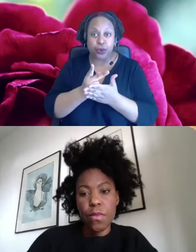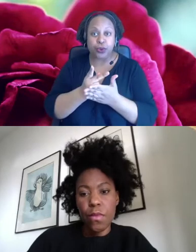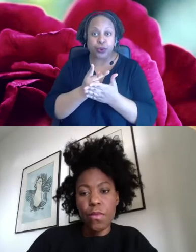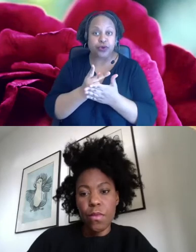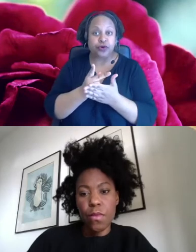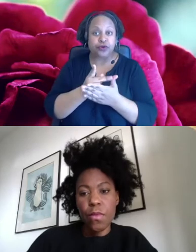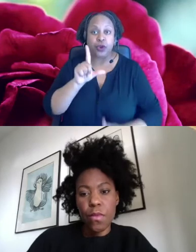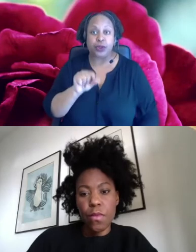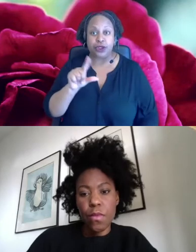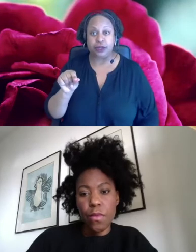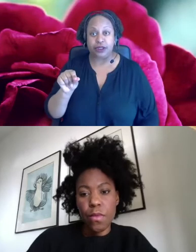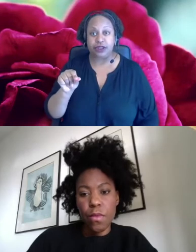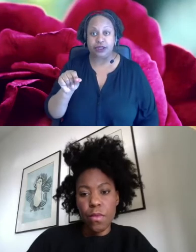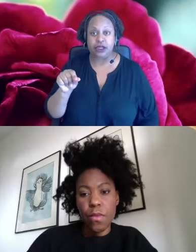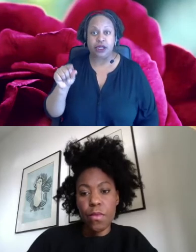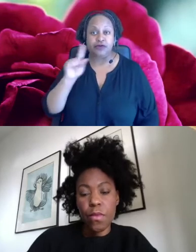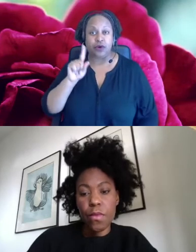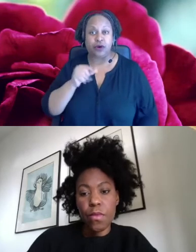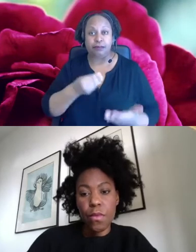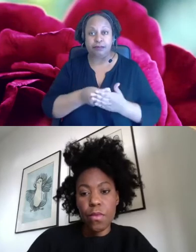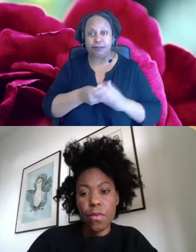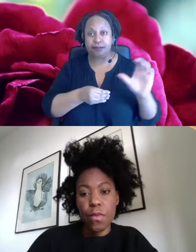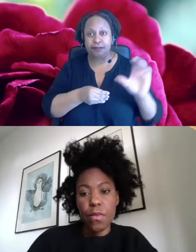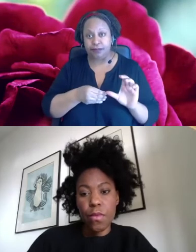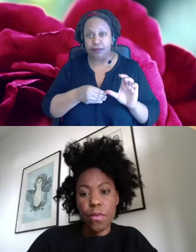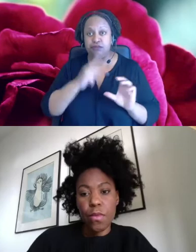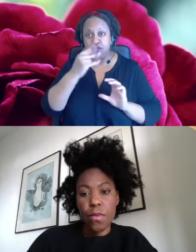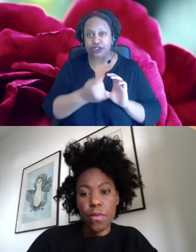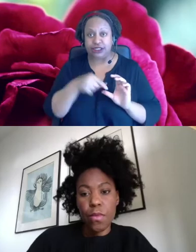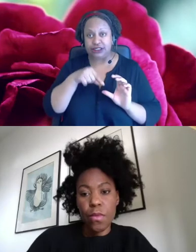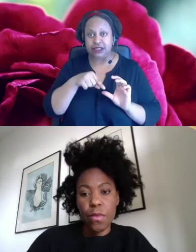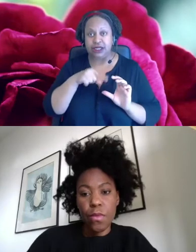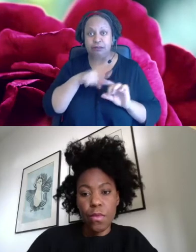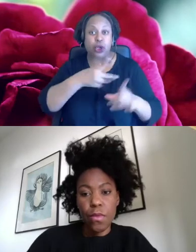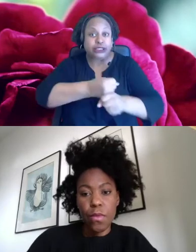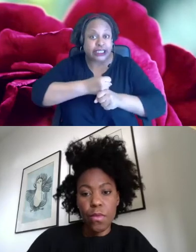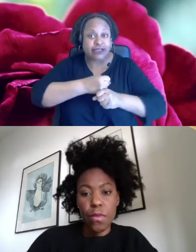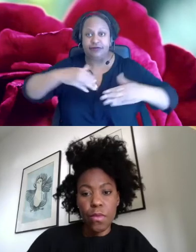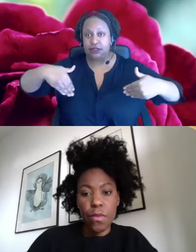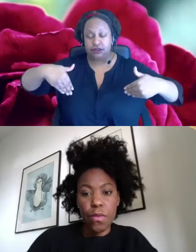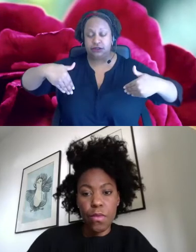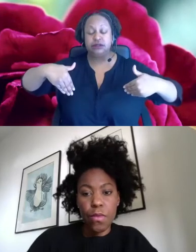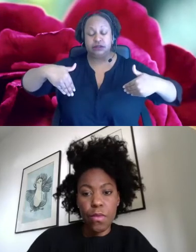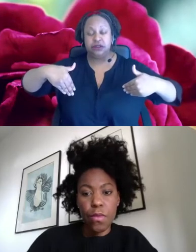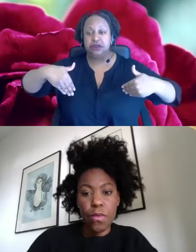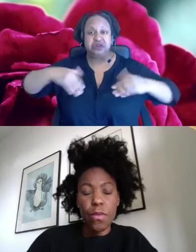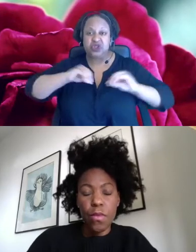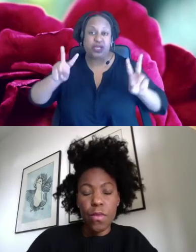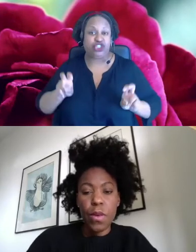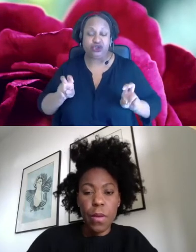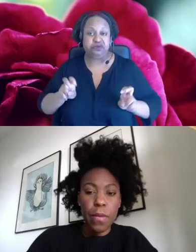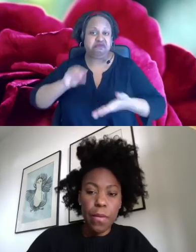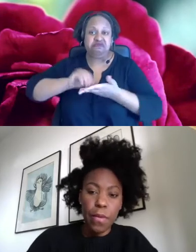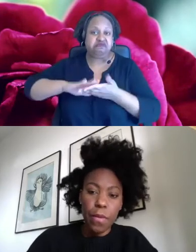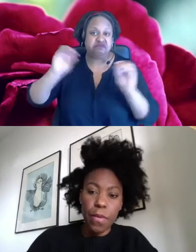2020, for an amount and a project, but you hadn't received the funds yet, then there's no issue there.